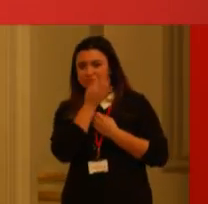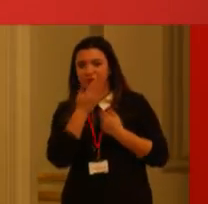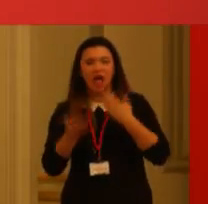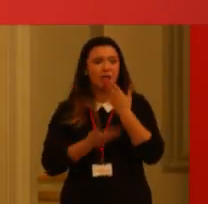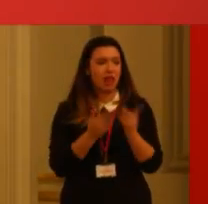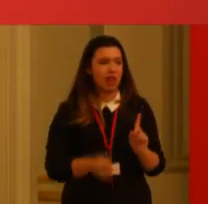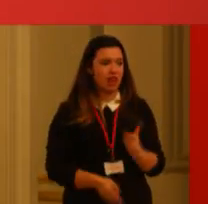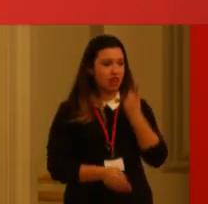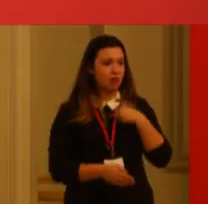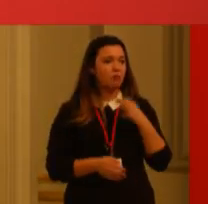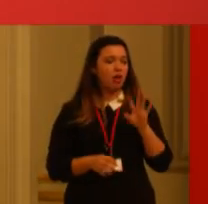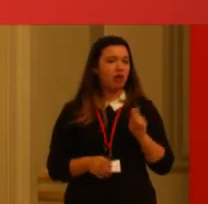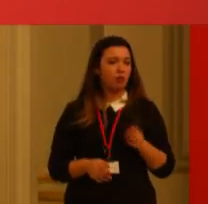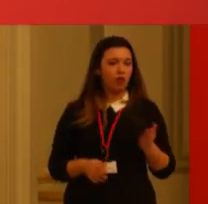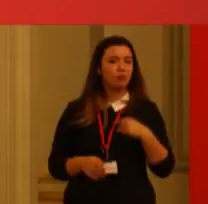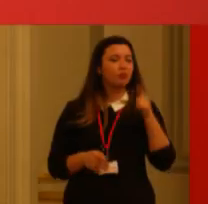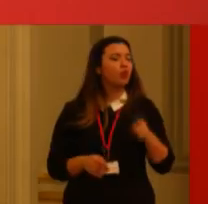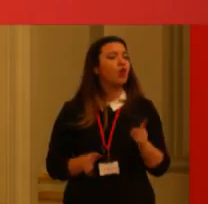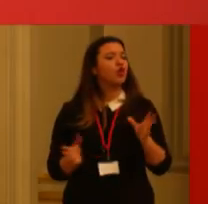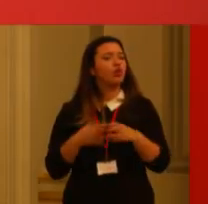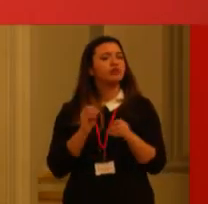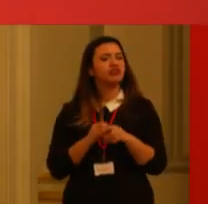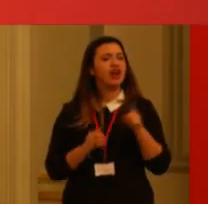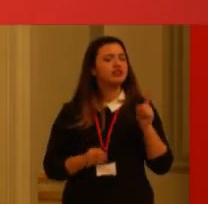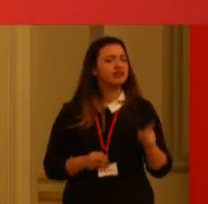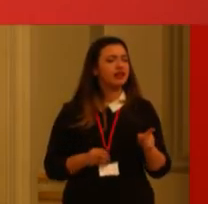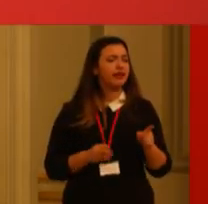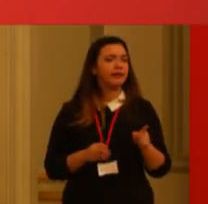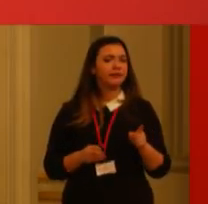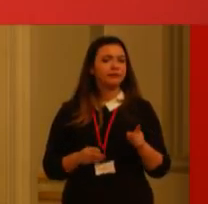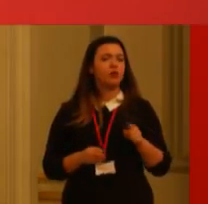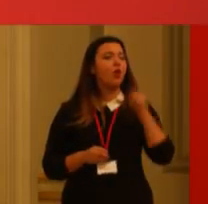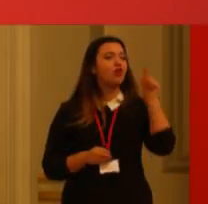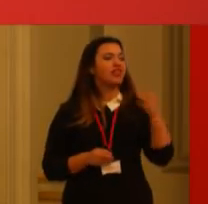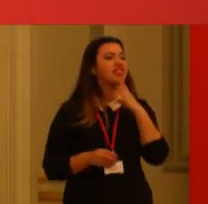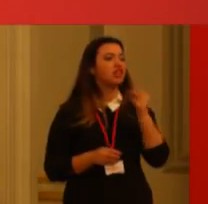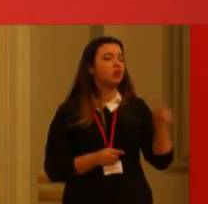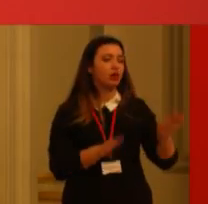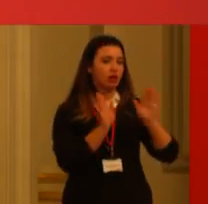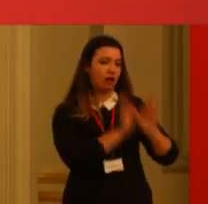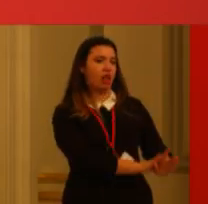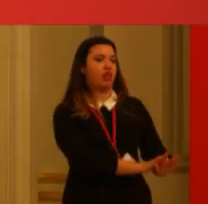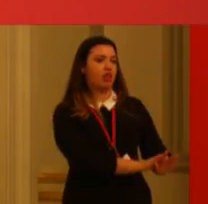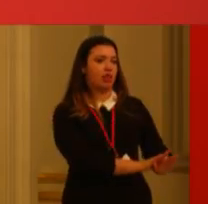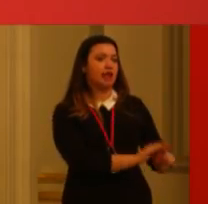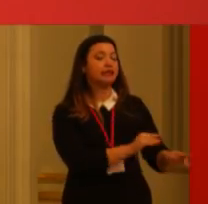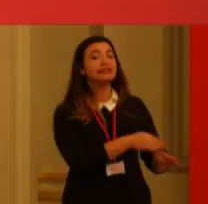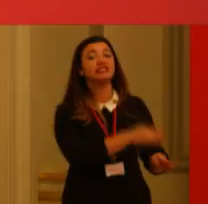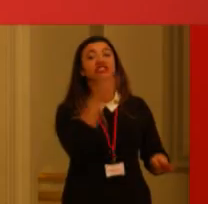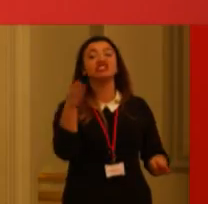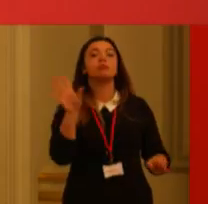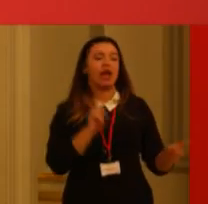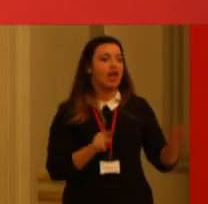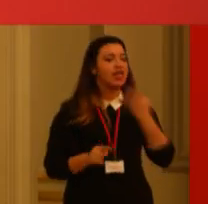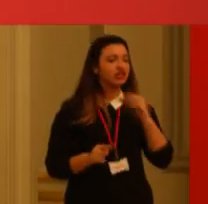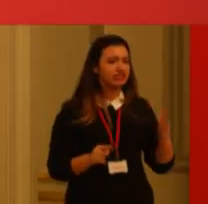more introverted so that they may protect themselves and their children. And young people